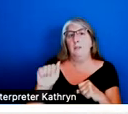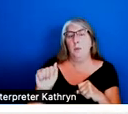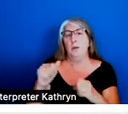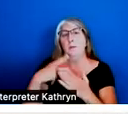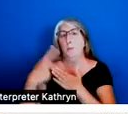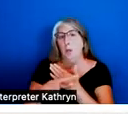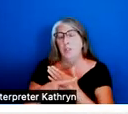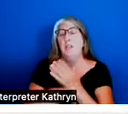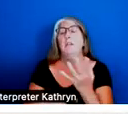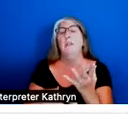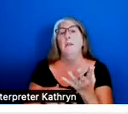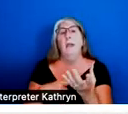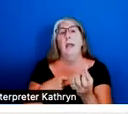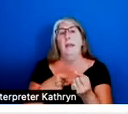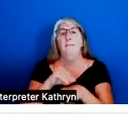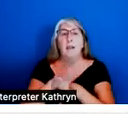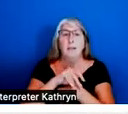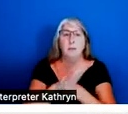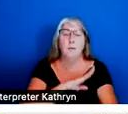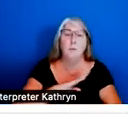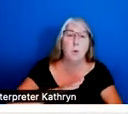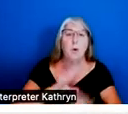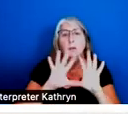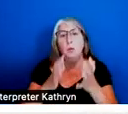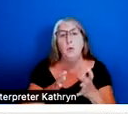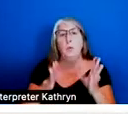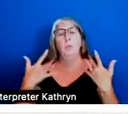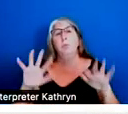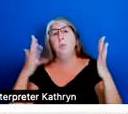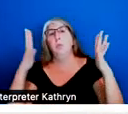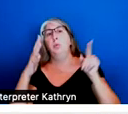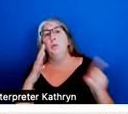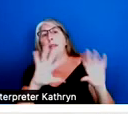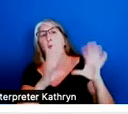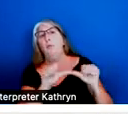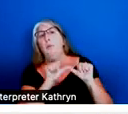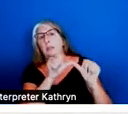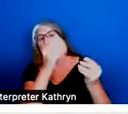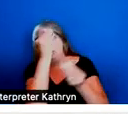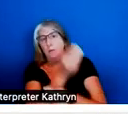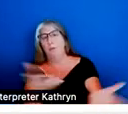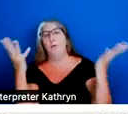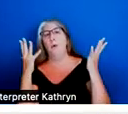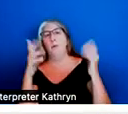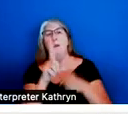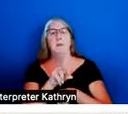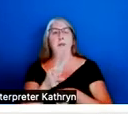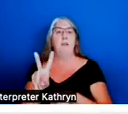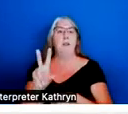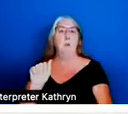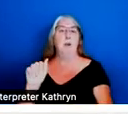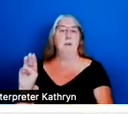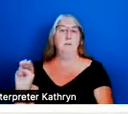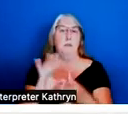Project Advisory Board, Advisory Group. Big shout out to that group who continues to inform our Domestic Violence Awareness